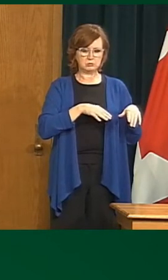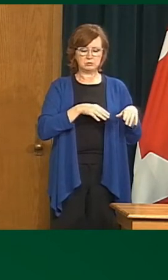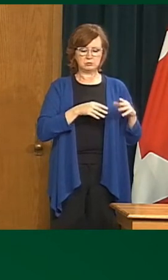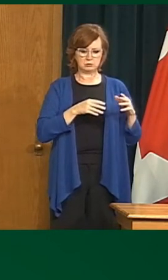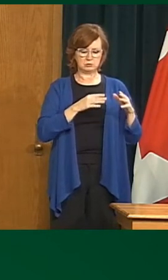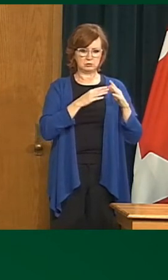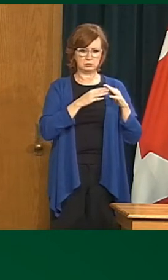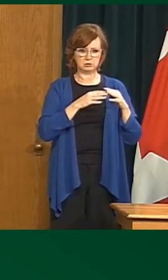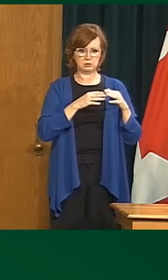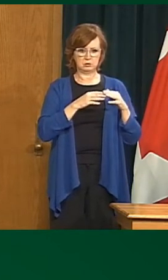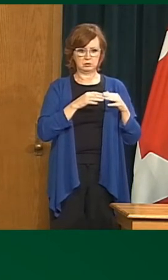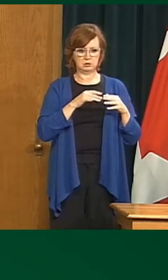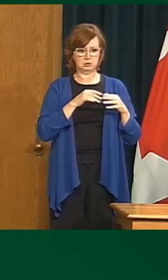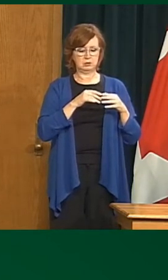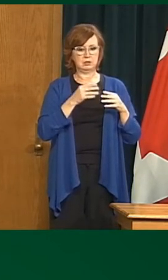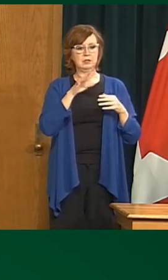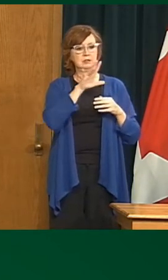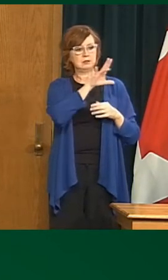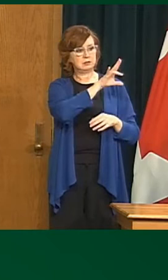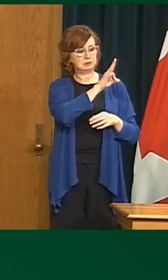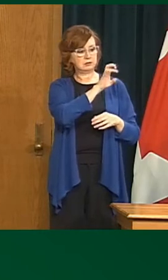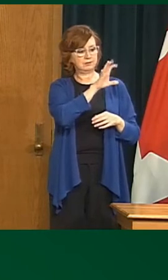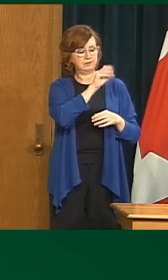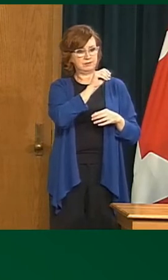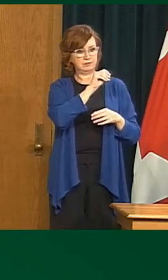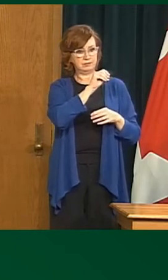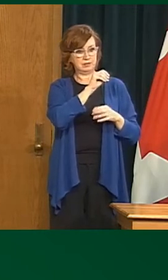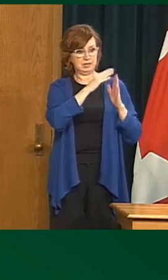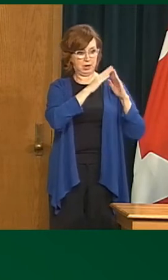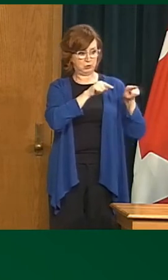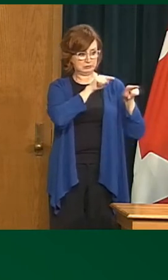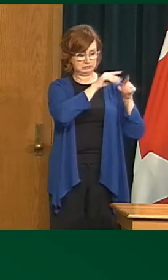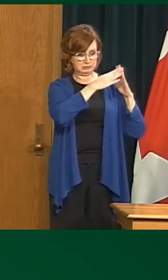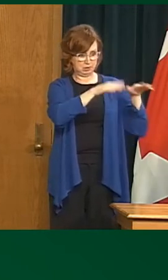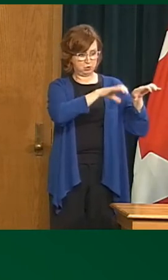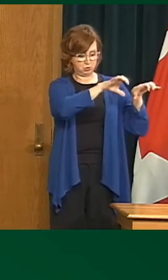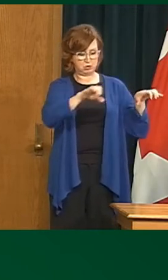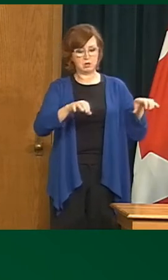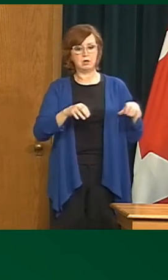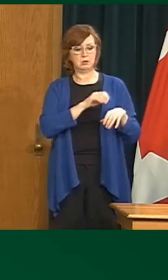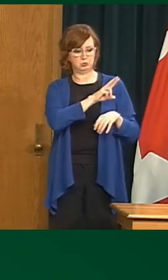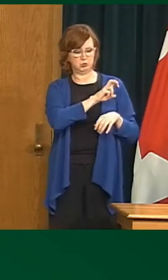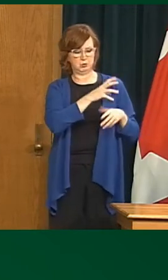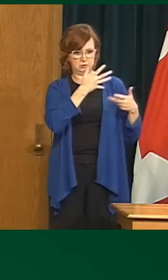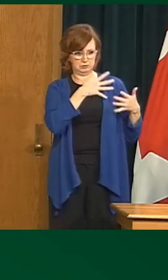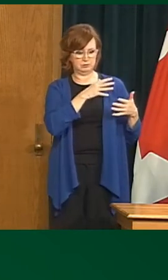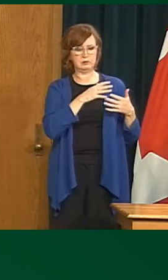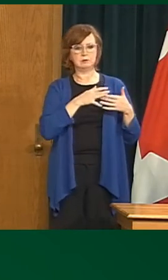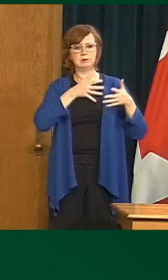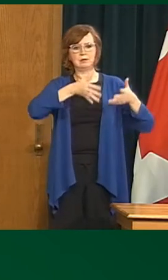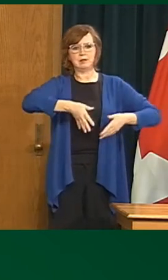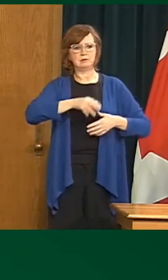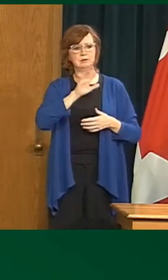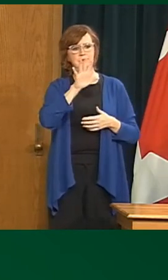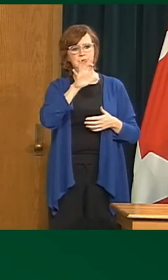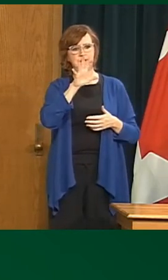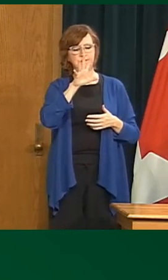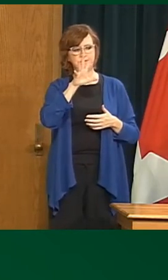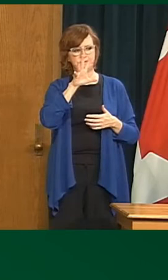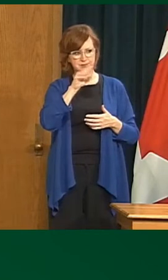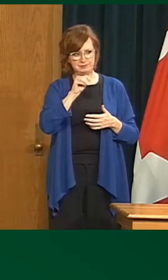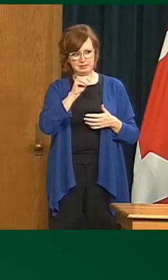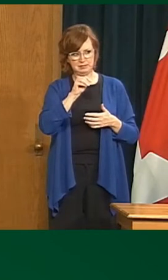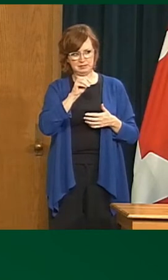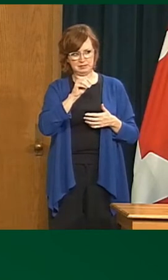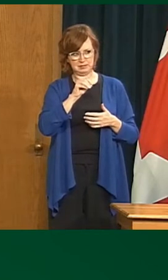about before, there's 750 households in the Loche area, and we will be going door to door to all of them over the next week. So it's 200